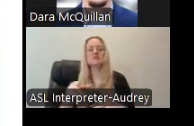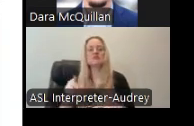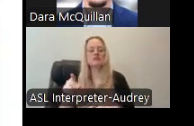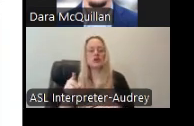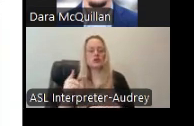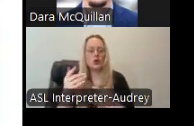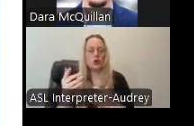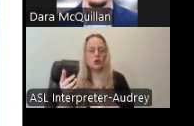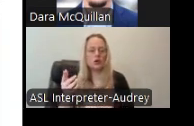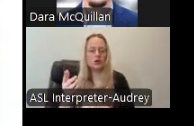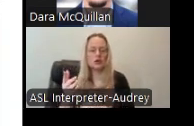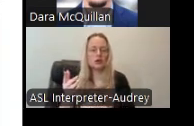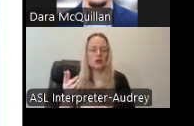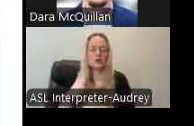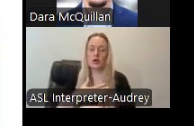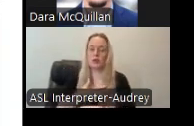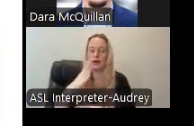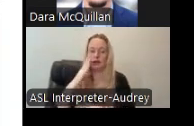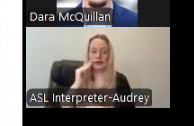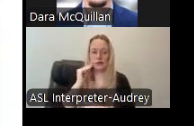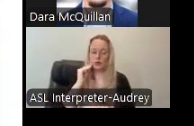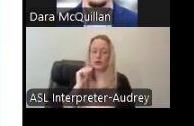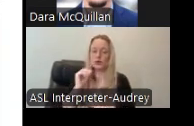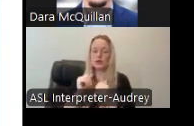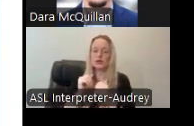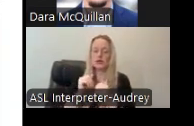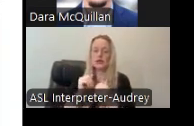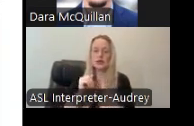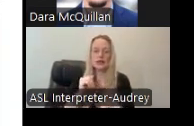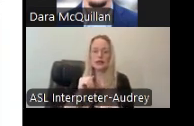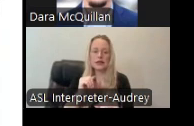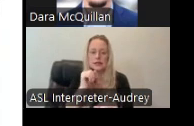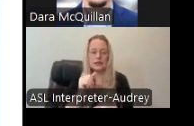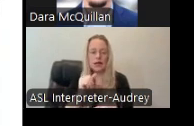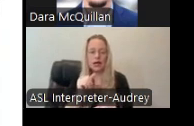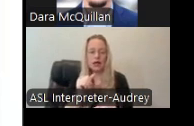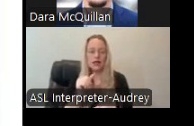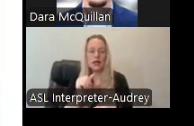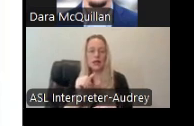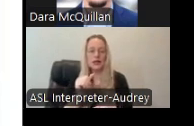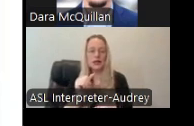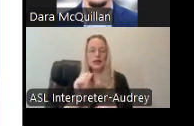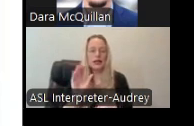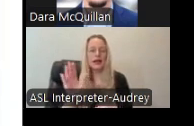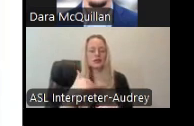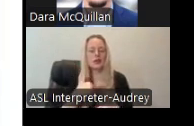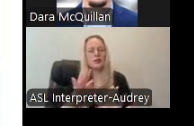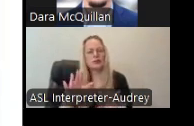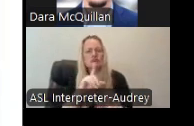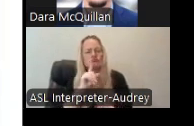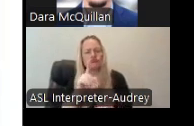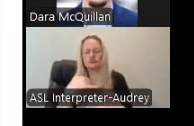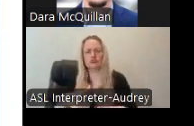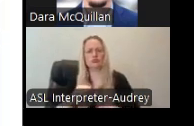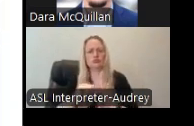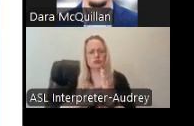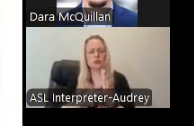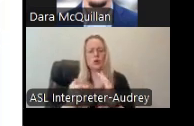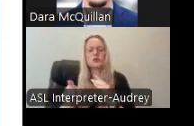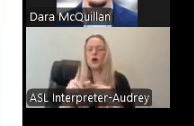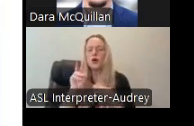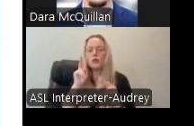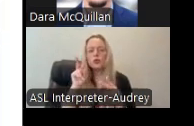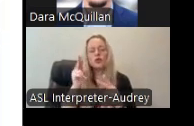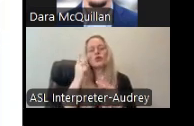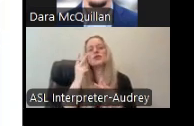opportunity, and in my experience, it's not a word used lightly. So I really look forward to seeing what they would do with